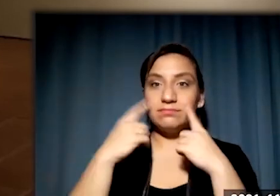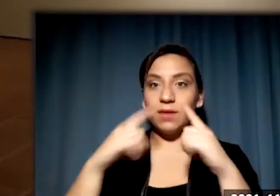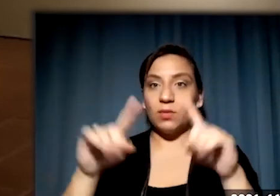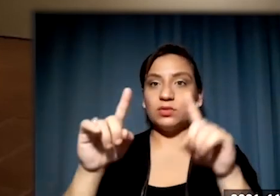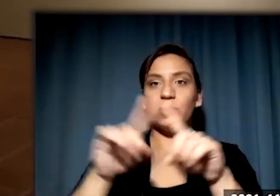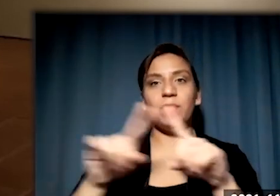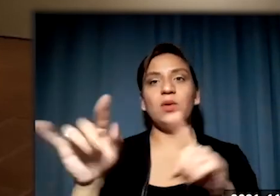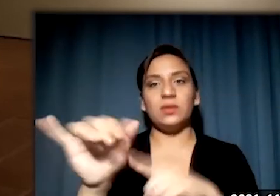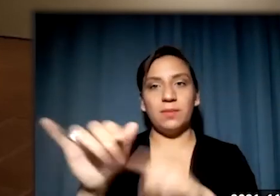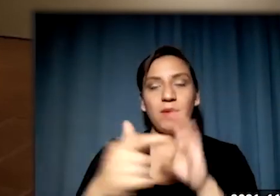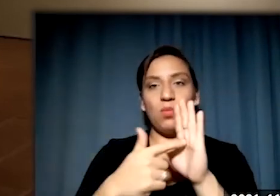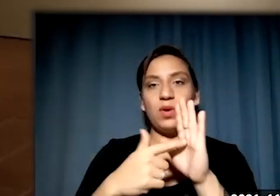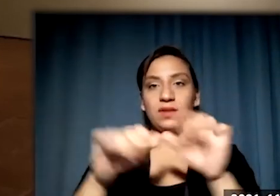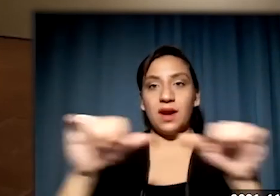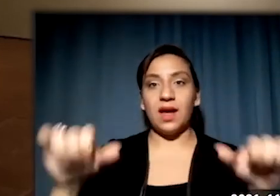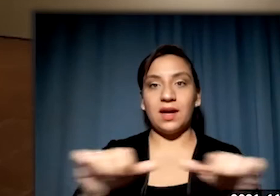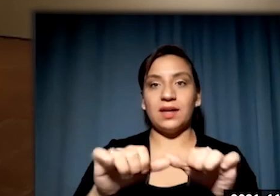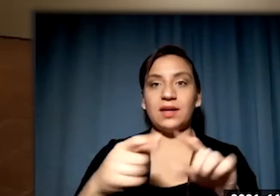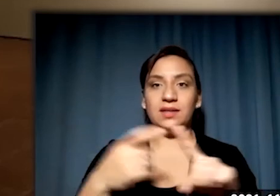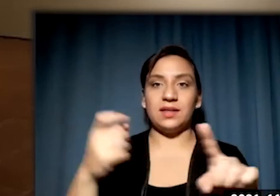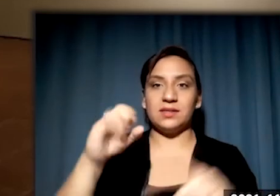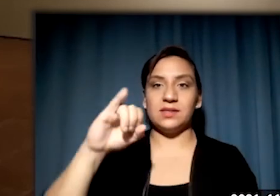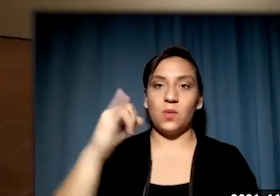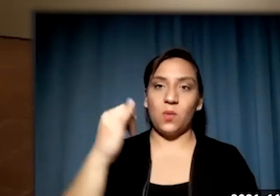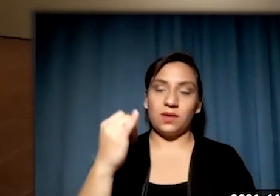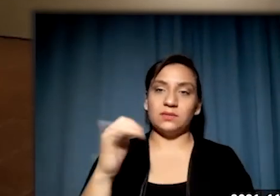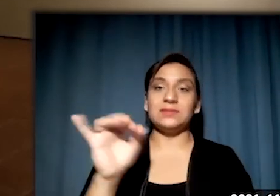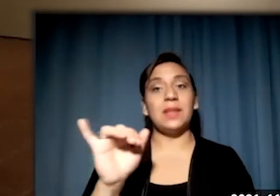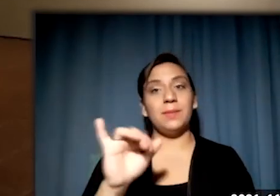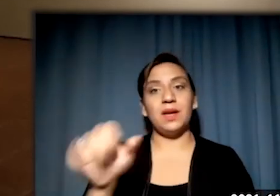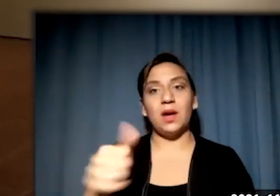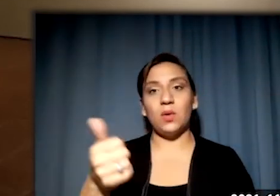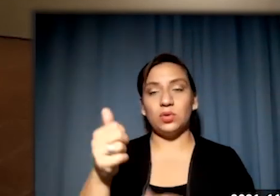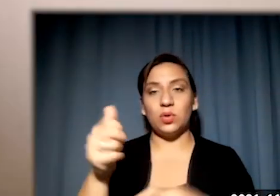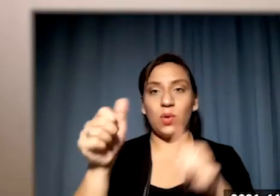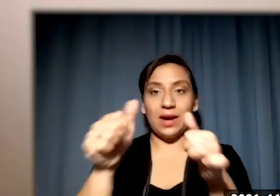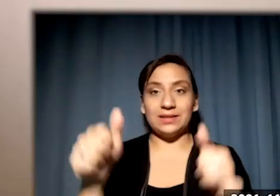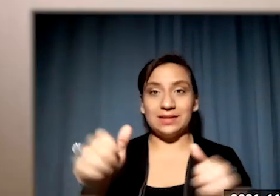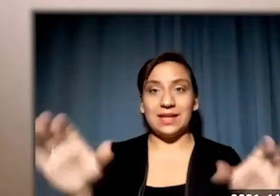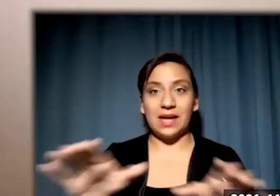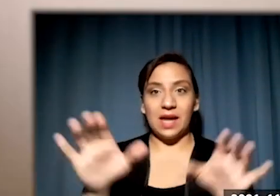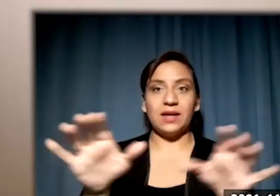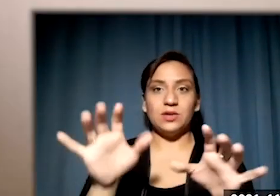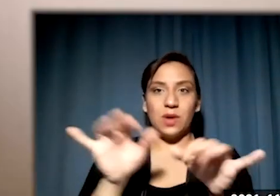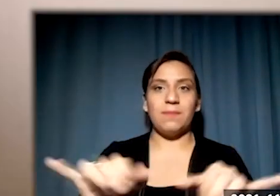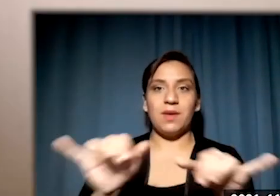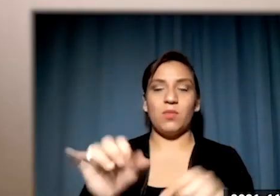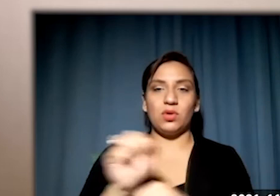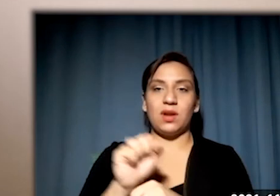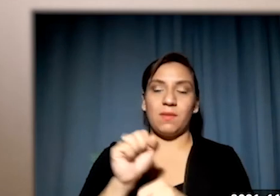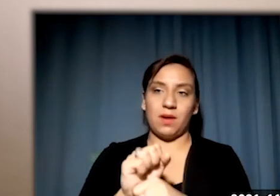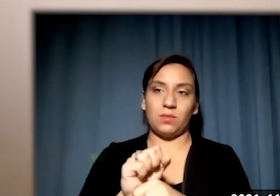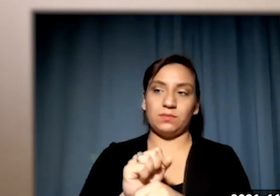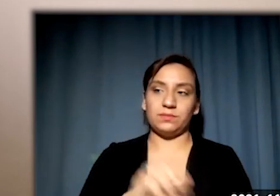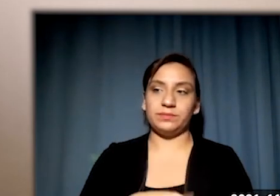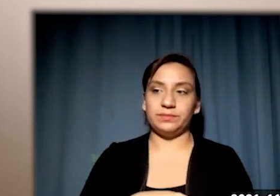also to other artists who have done the same occasionally. The pages of the book, La